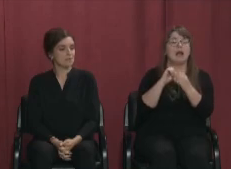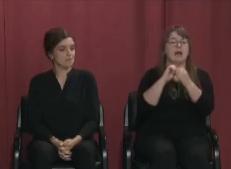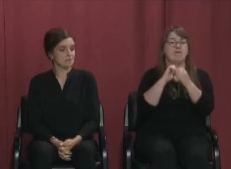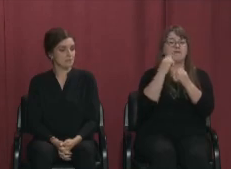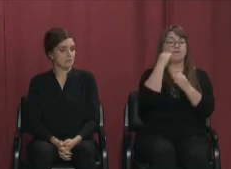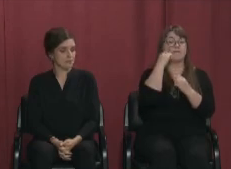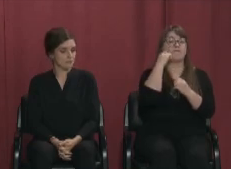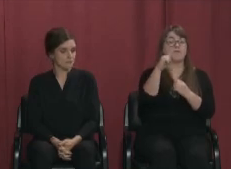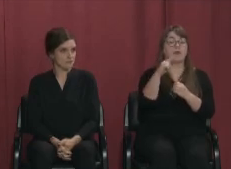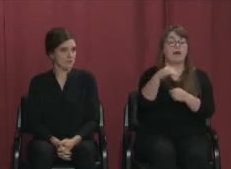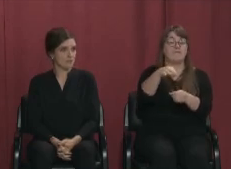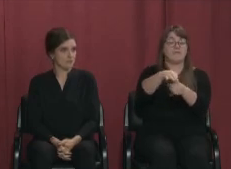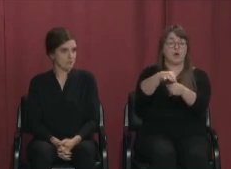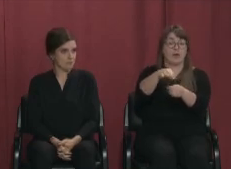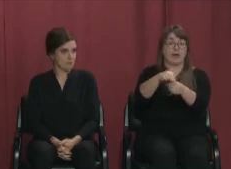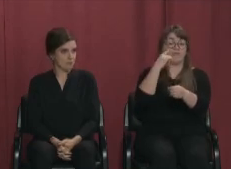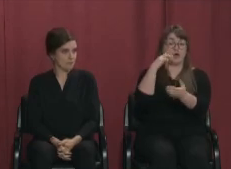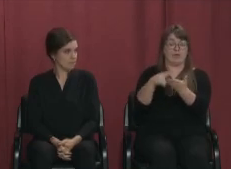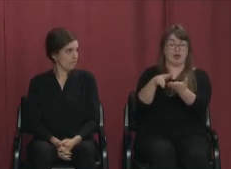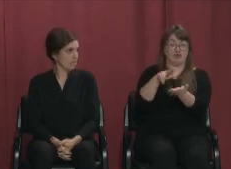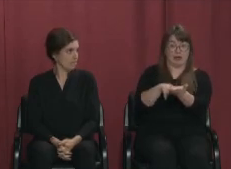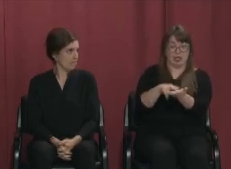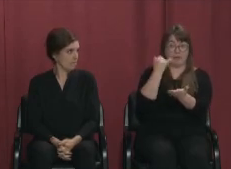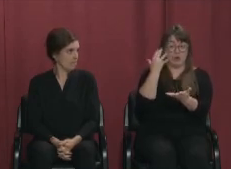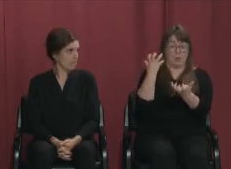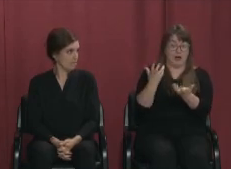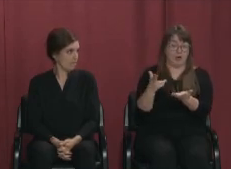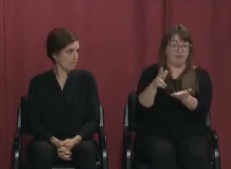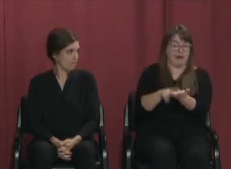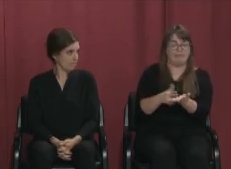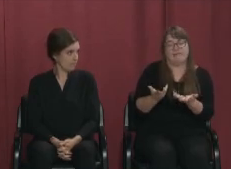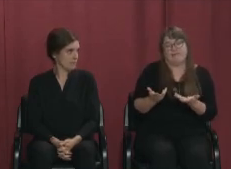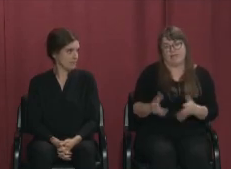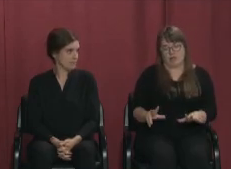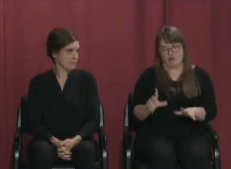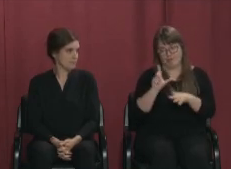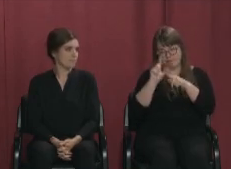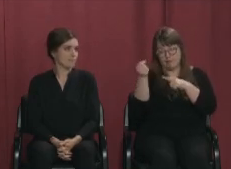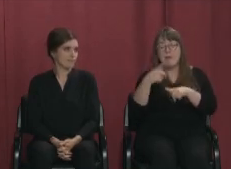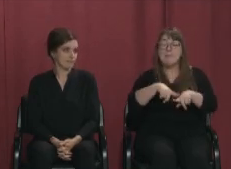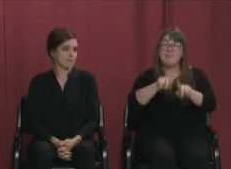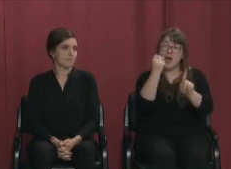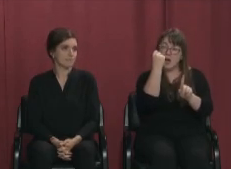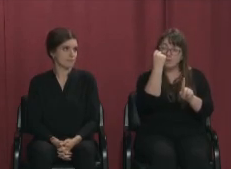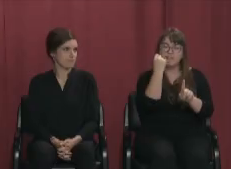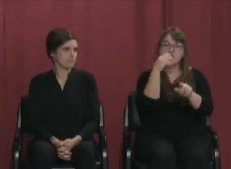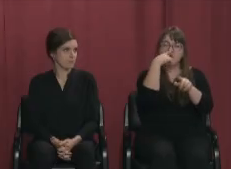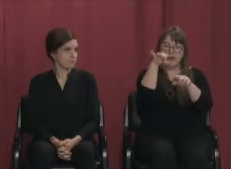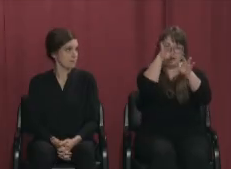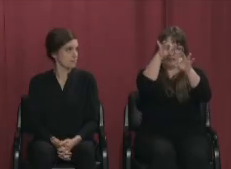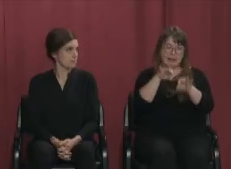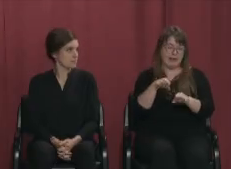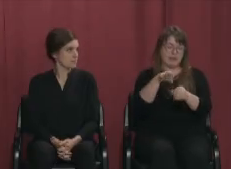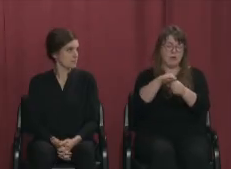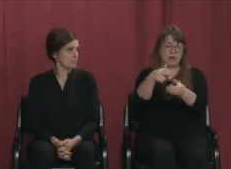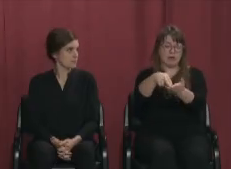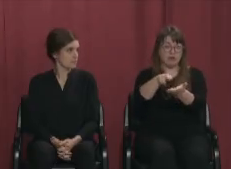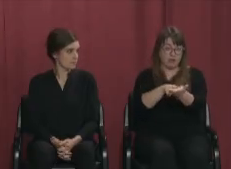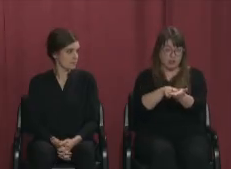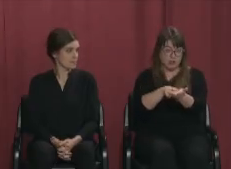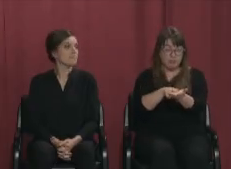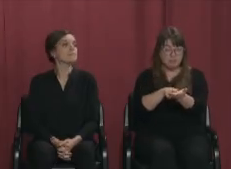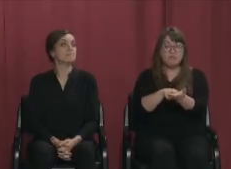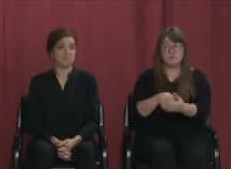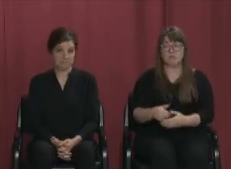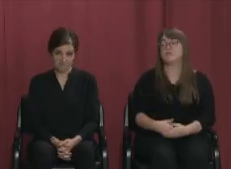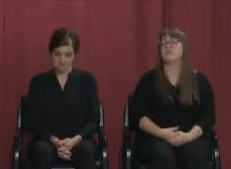for the November 4th election is already passed, but remind us of that voter registration process. Yeah, you can register at any